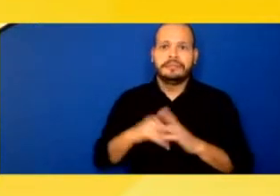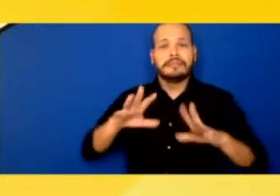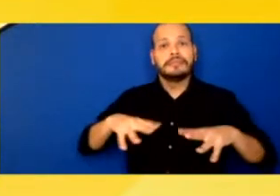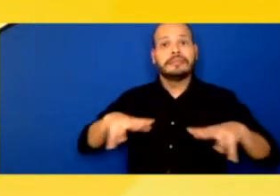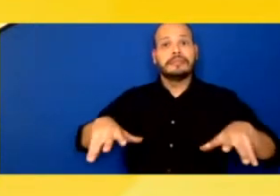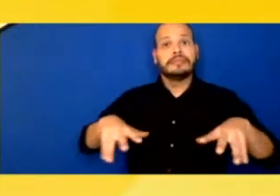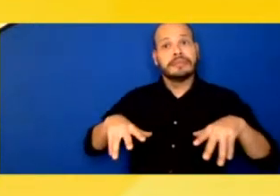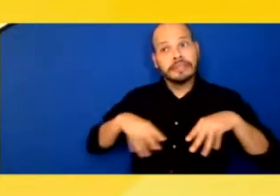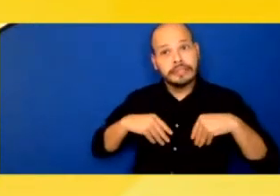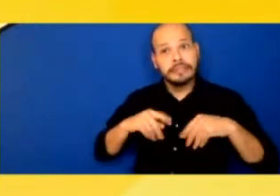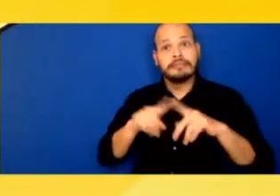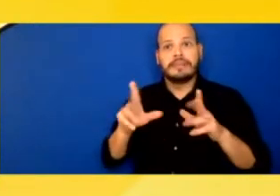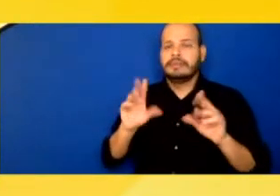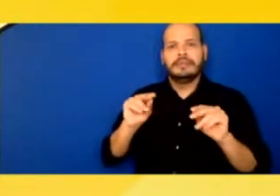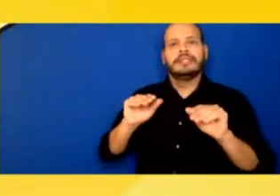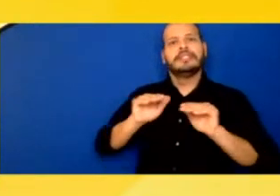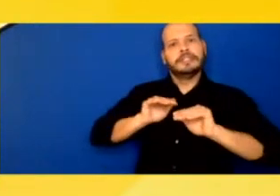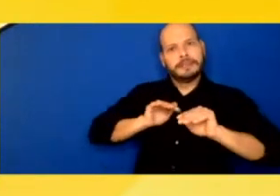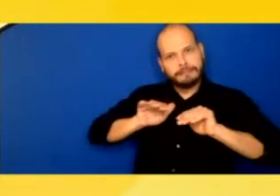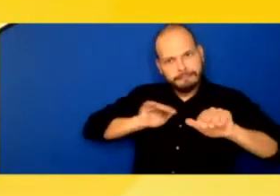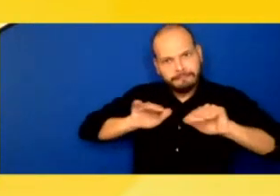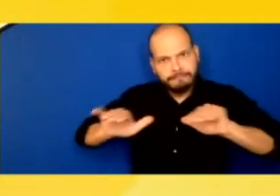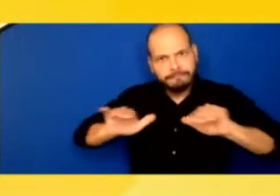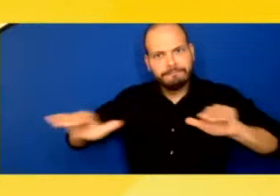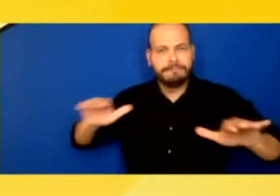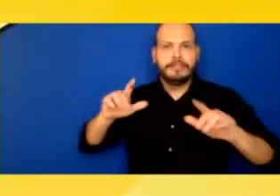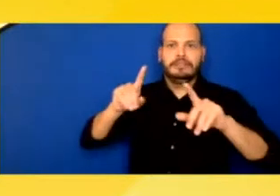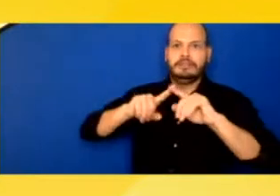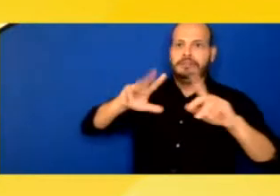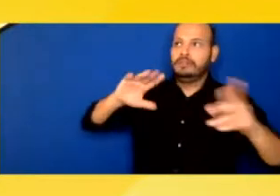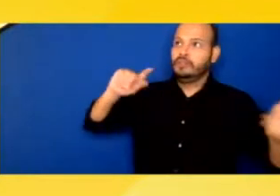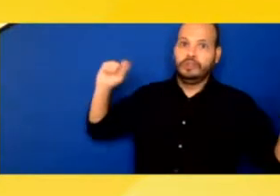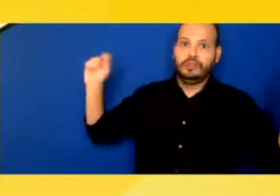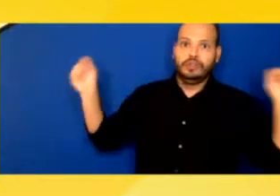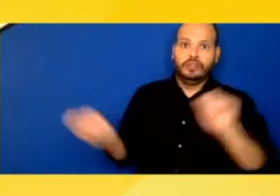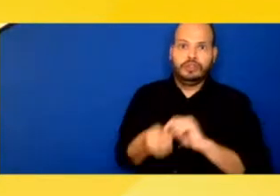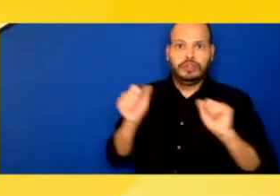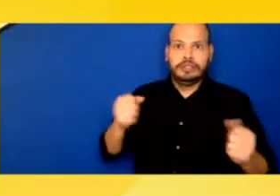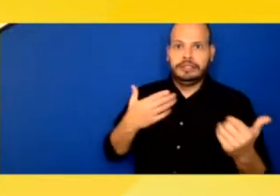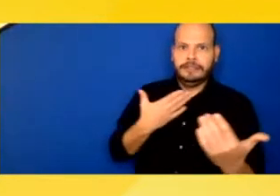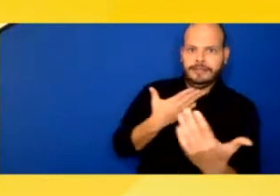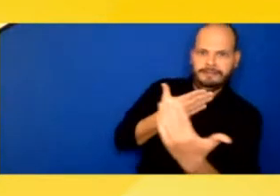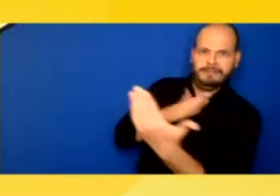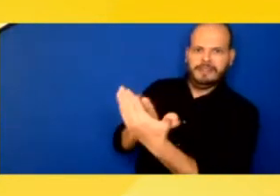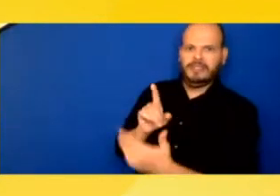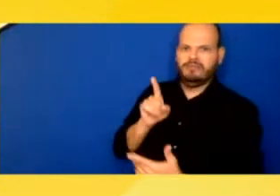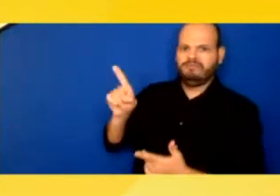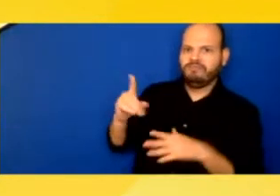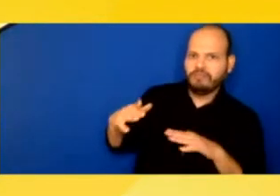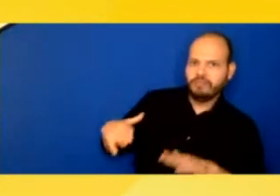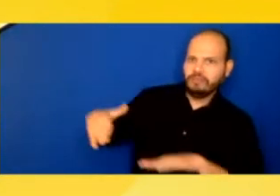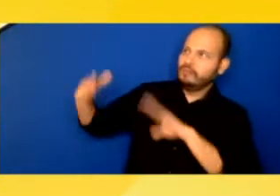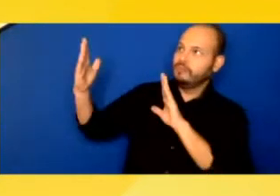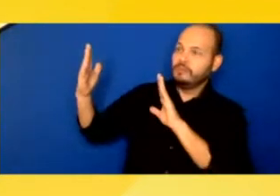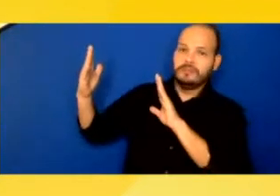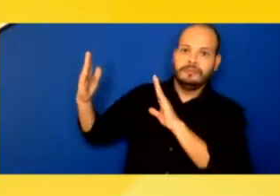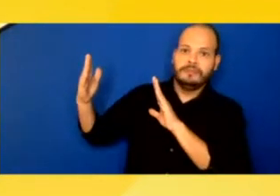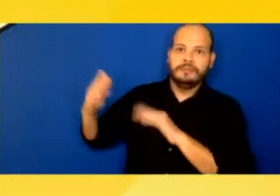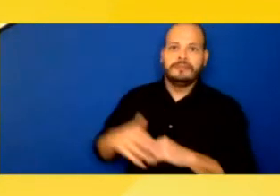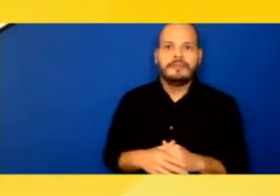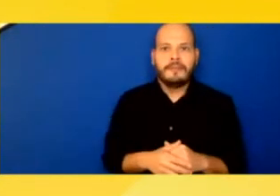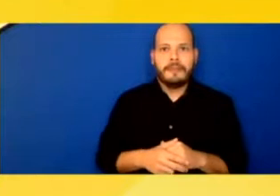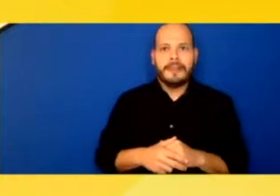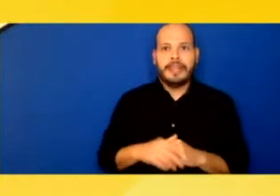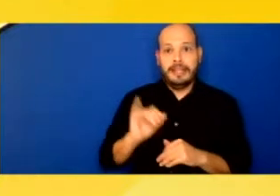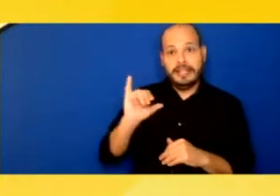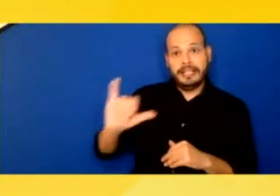power and resist, as Reverend Hale said, resist the evils that have been unleashed in this society. So our asks